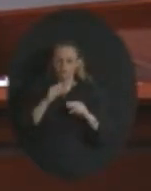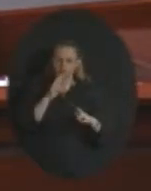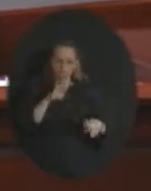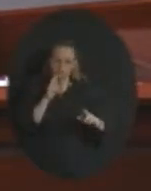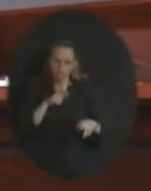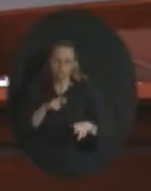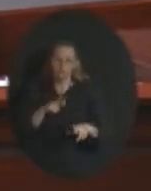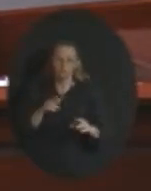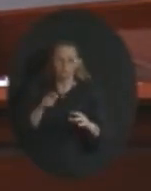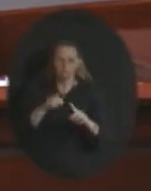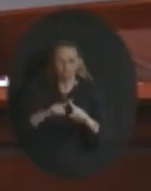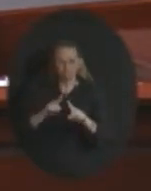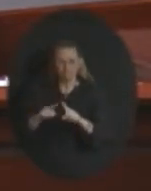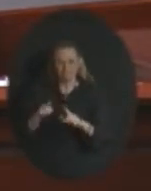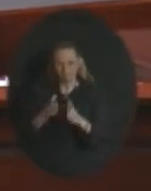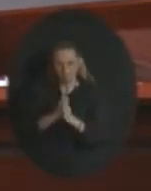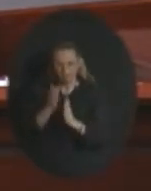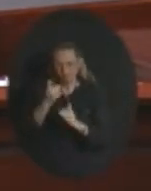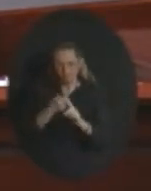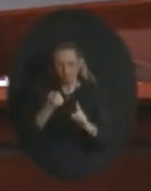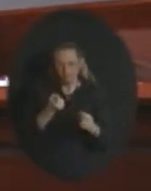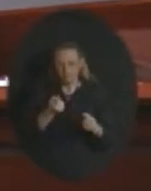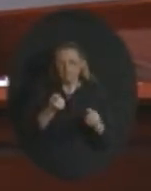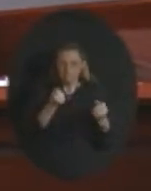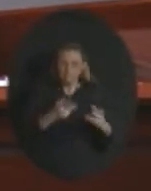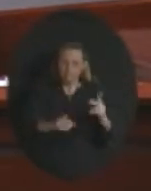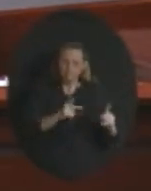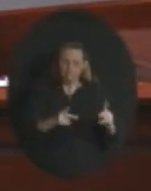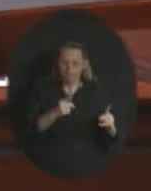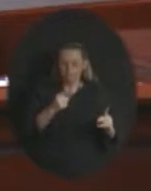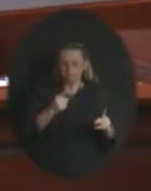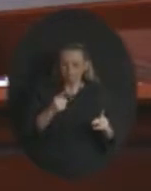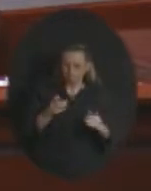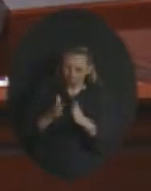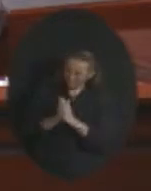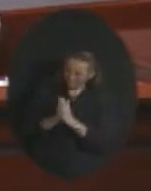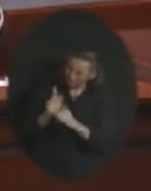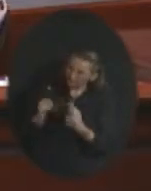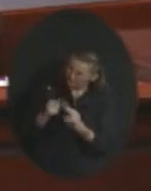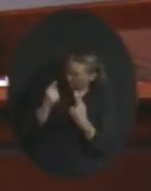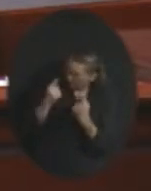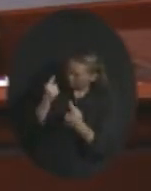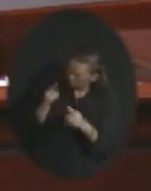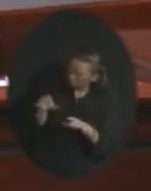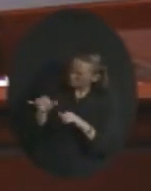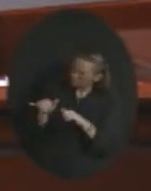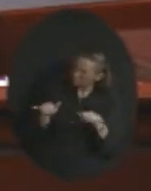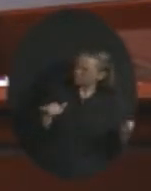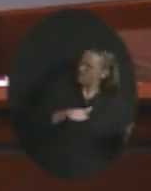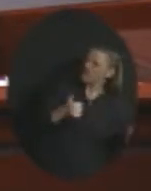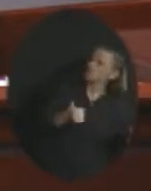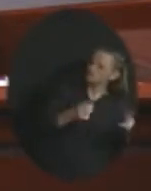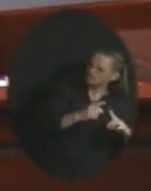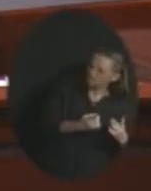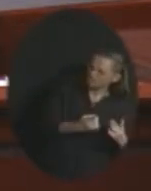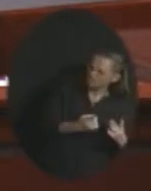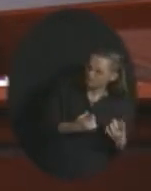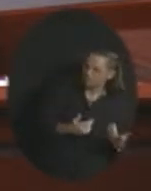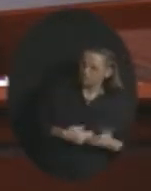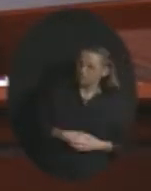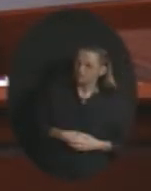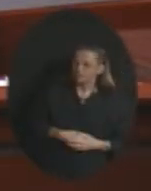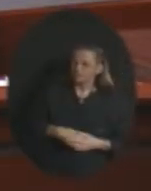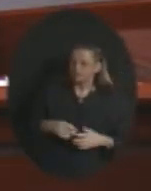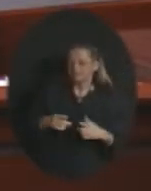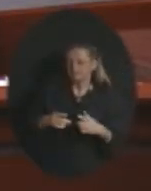from a number of sources that were saying, when are you going to consider and you know, go and do it like so-and-so does and go to a bigger place.